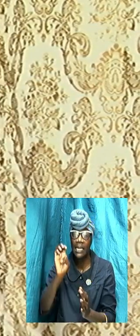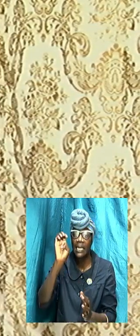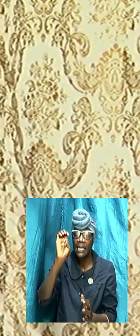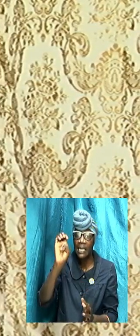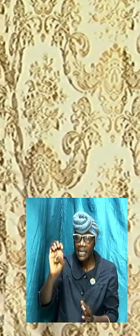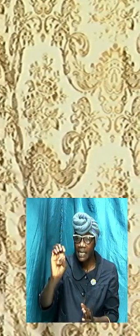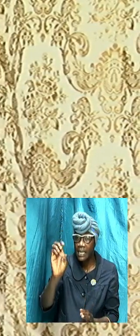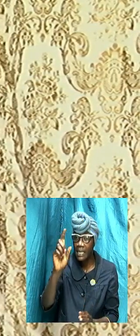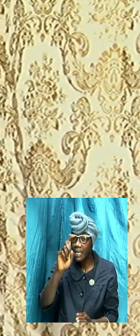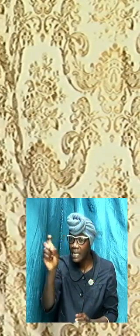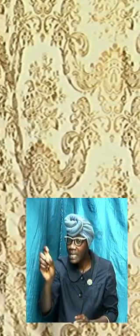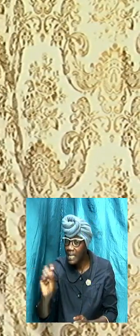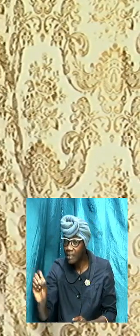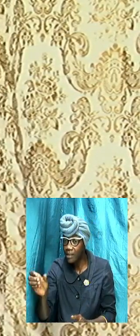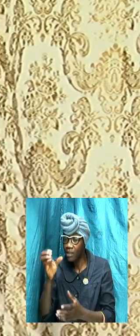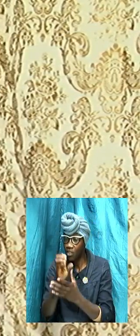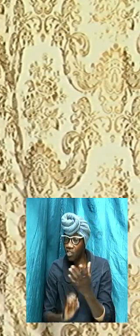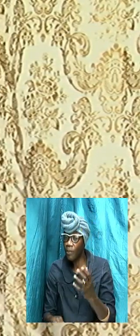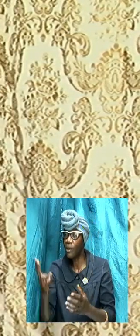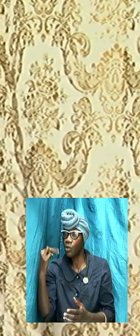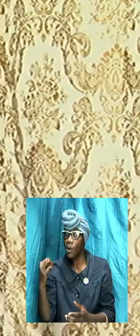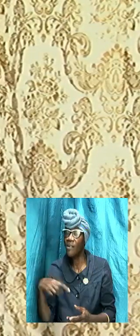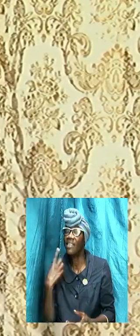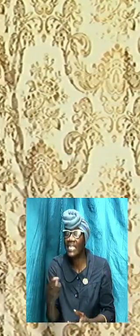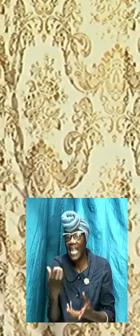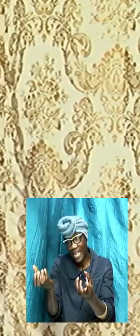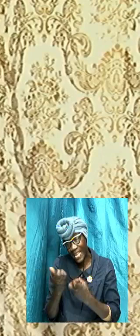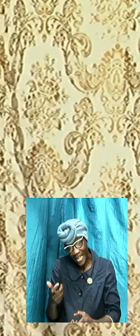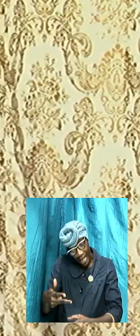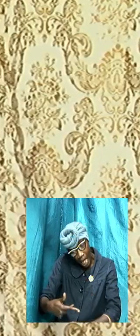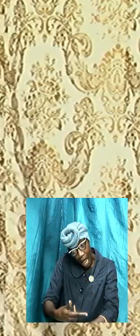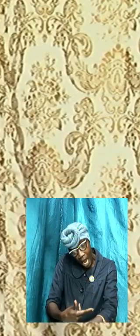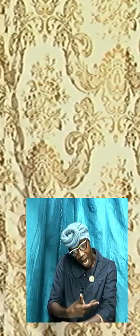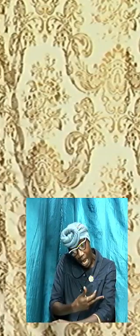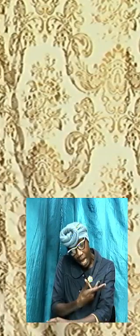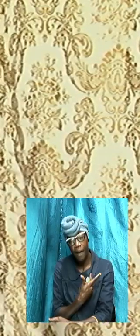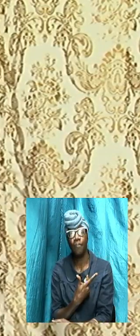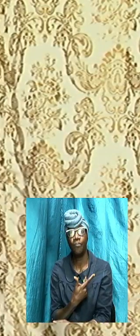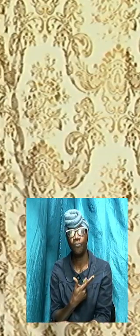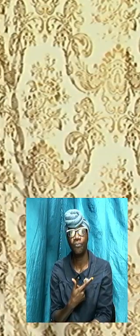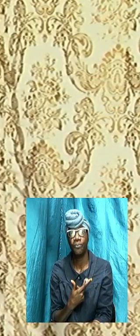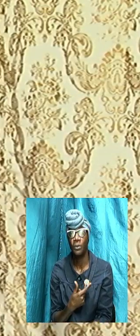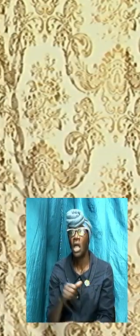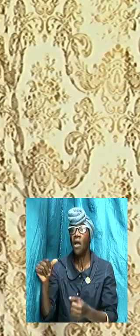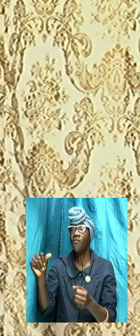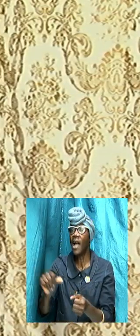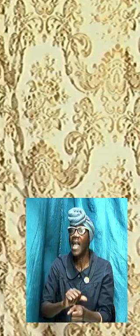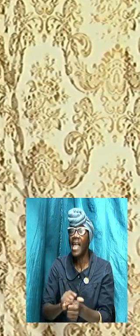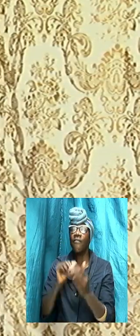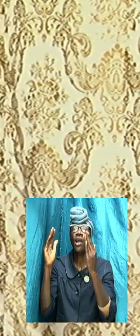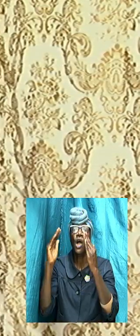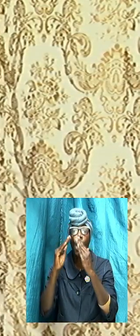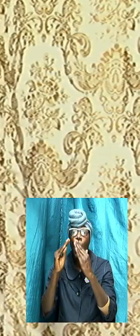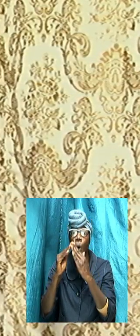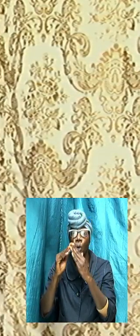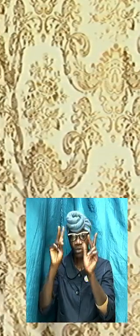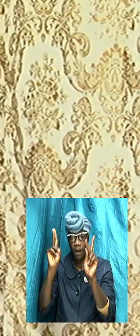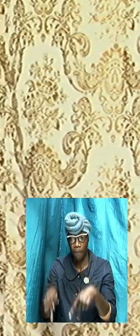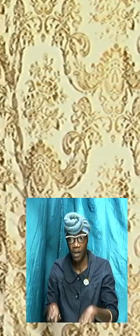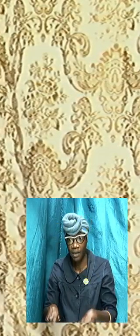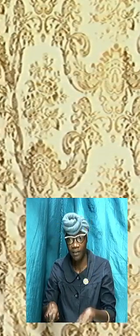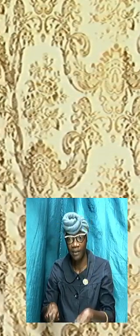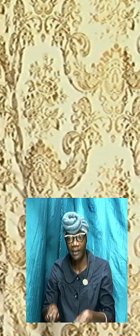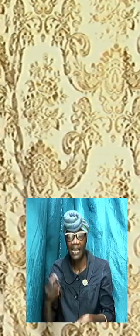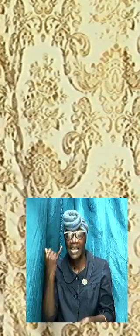in terms of what they should do. He said, look here, I want you to get a lamb. And he said, I want you to get a lamb for every household. Amen. And